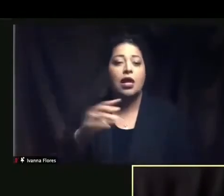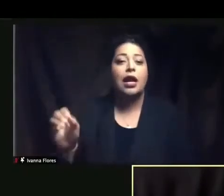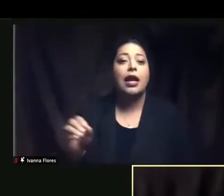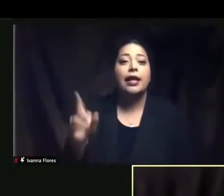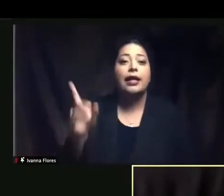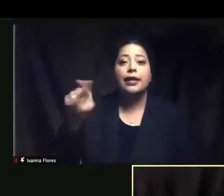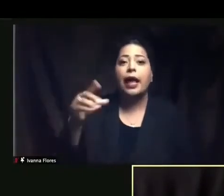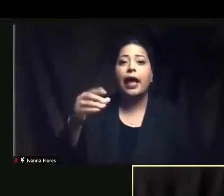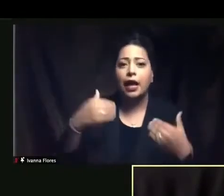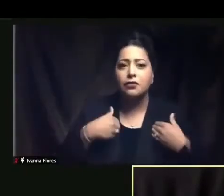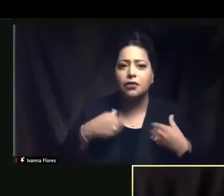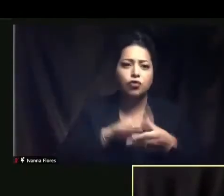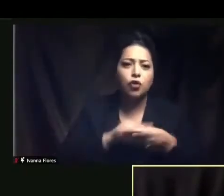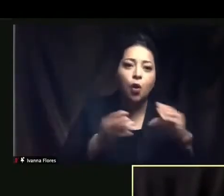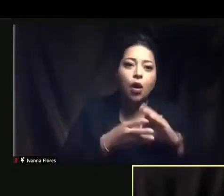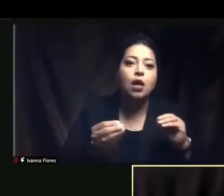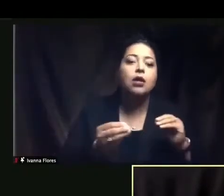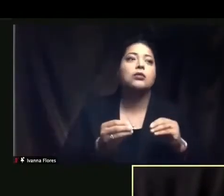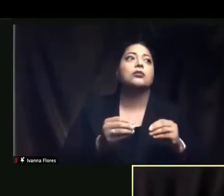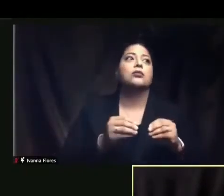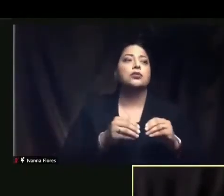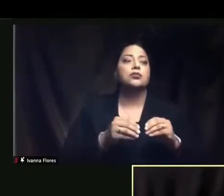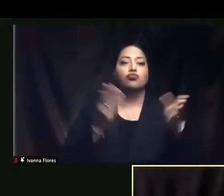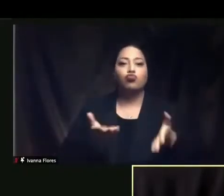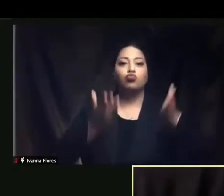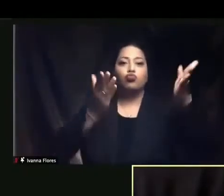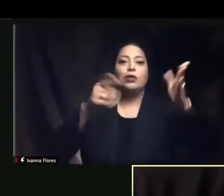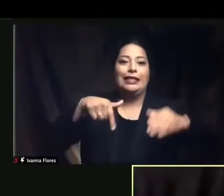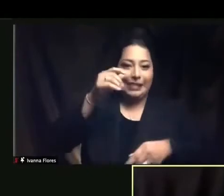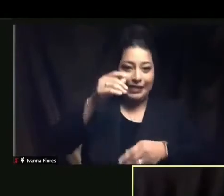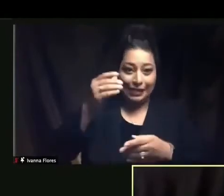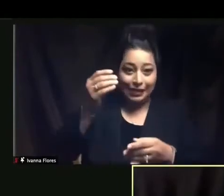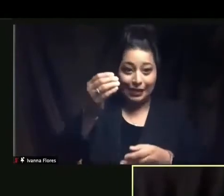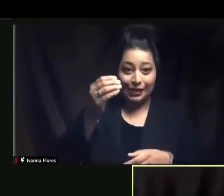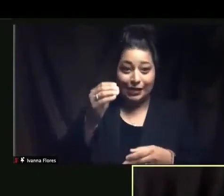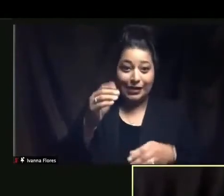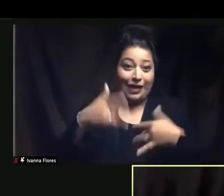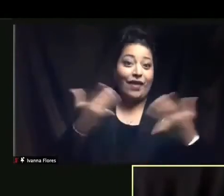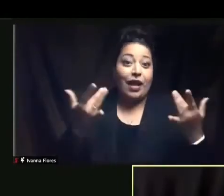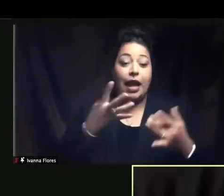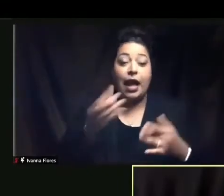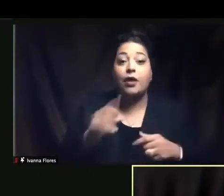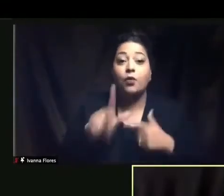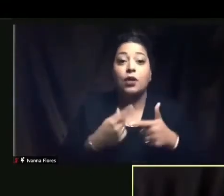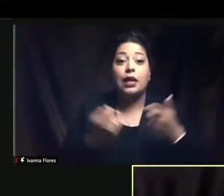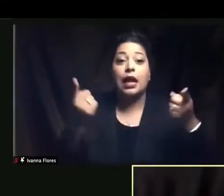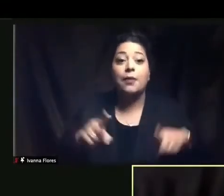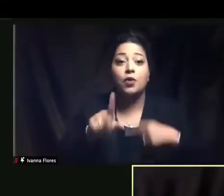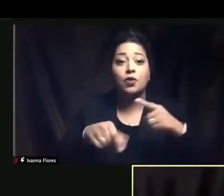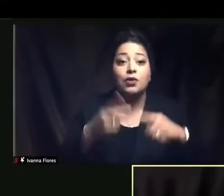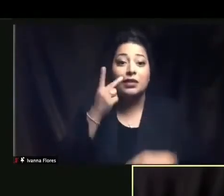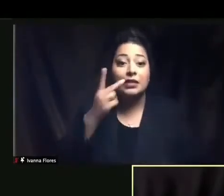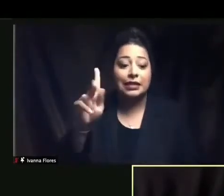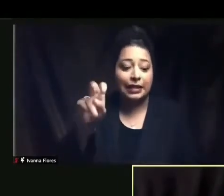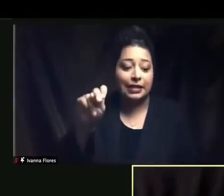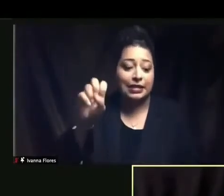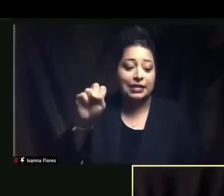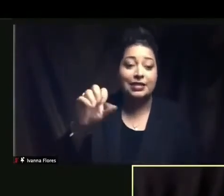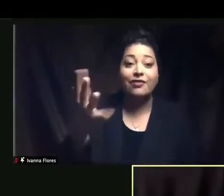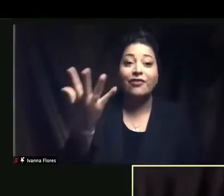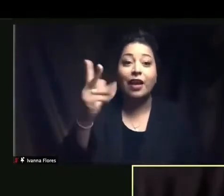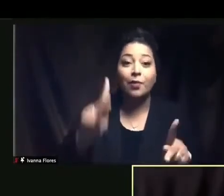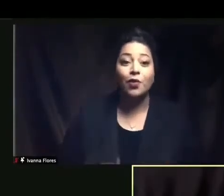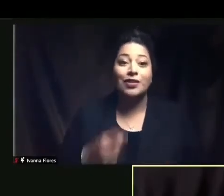also did a story and promotion of this event today. And so the next time you see a Ken's Five person, say thanks,